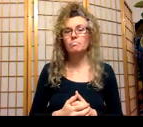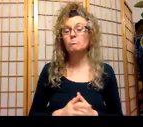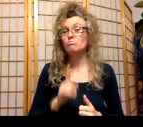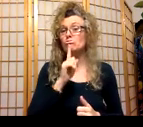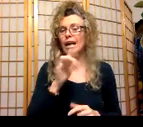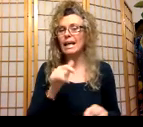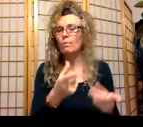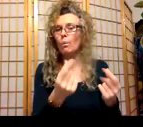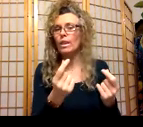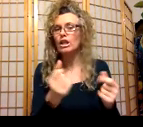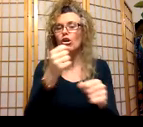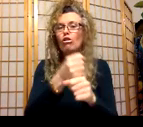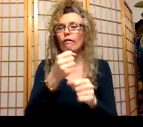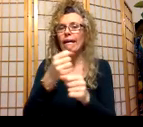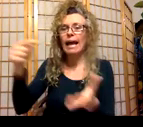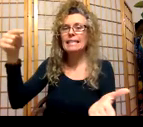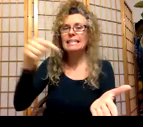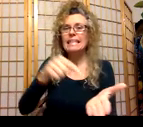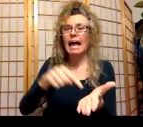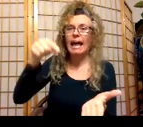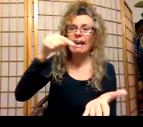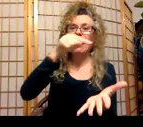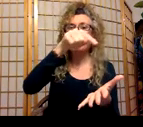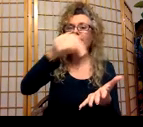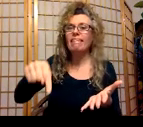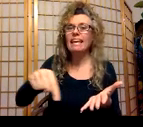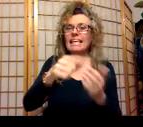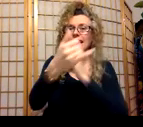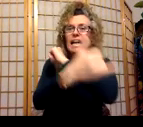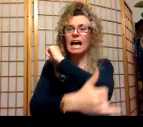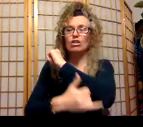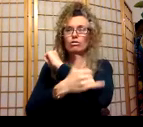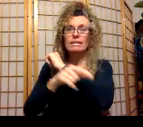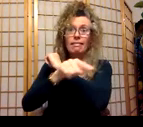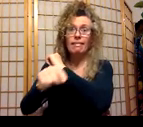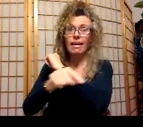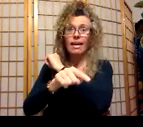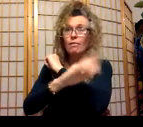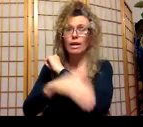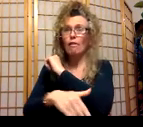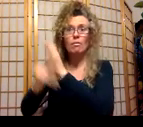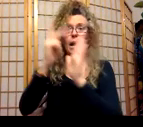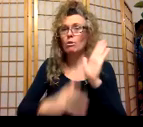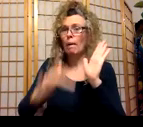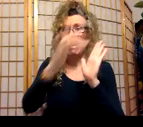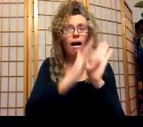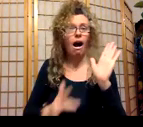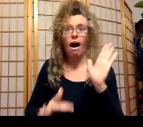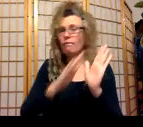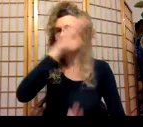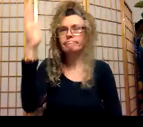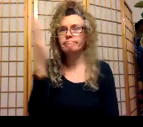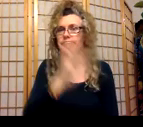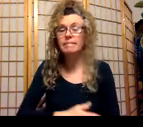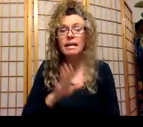What they really do is create debt in these countries in such a way that they will never be able to pay it off. They